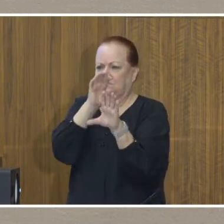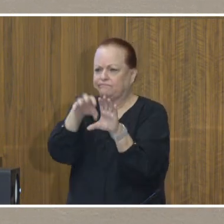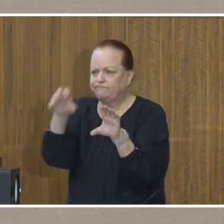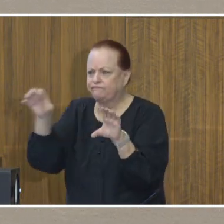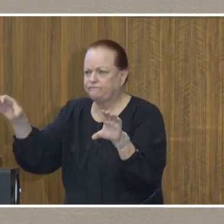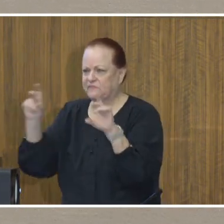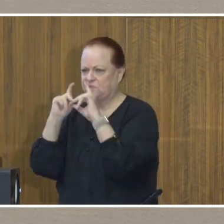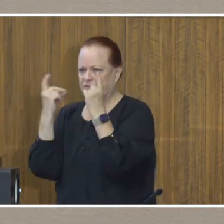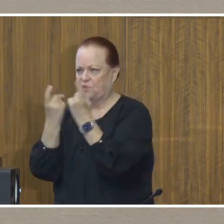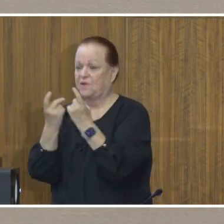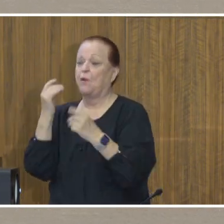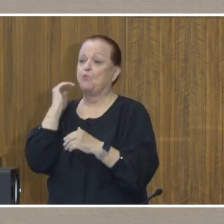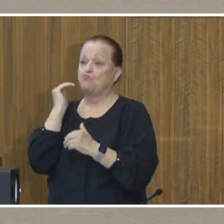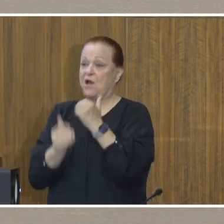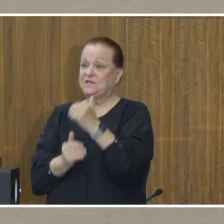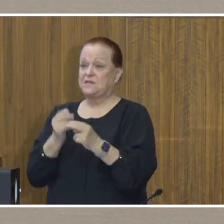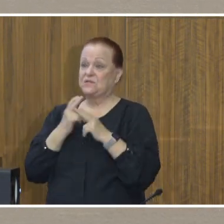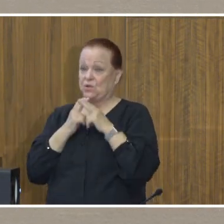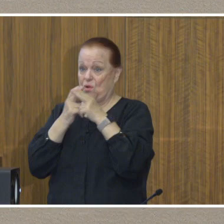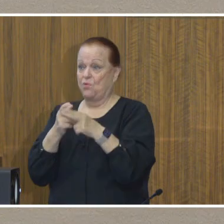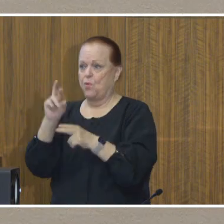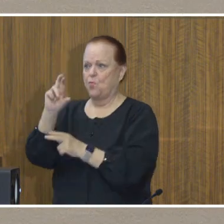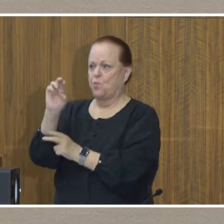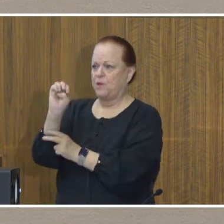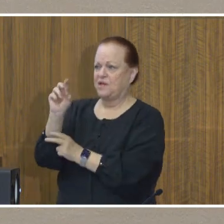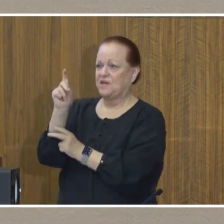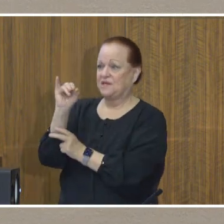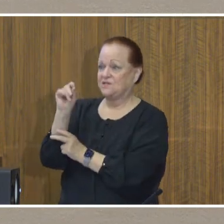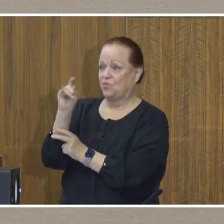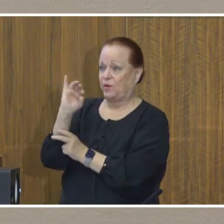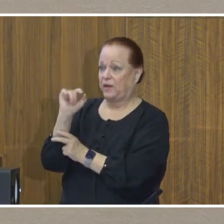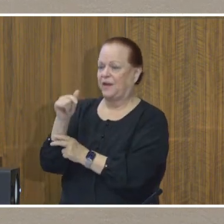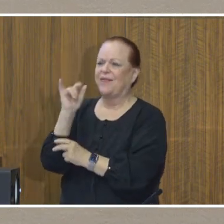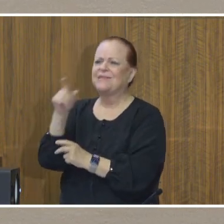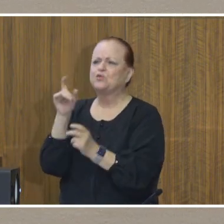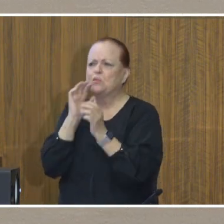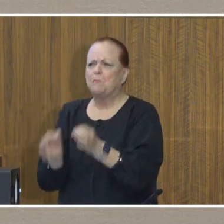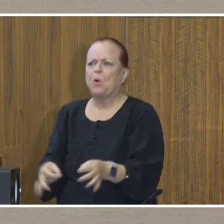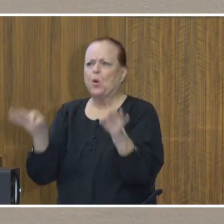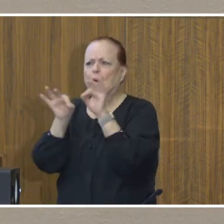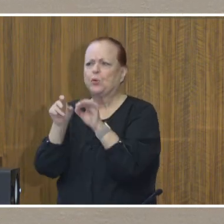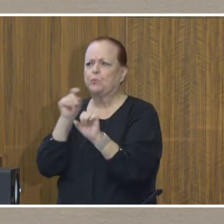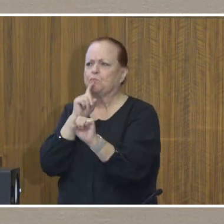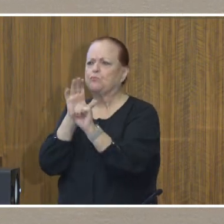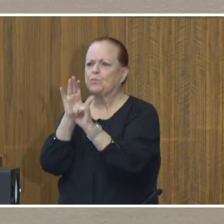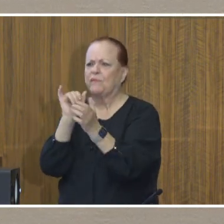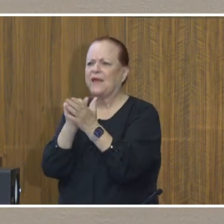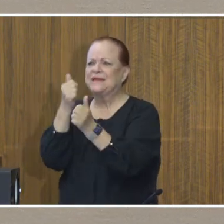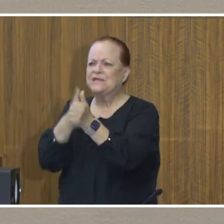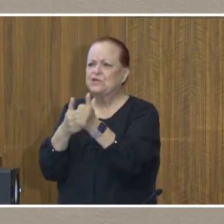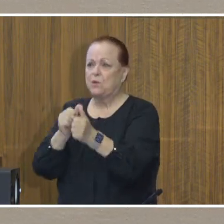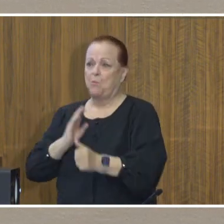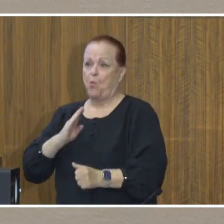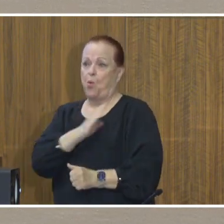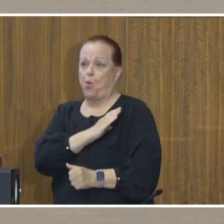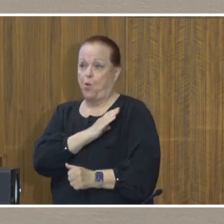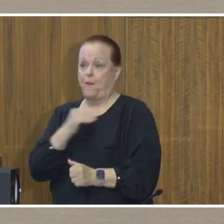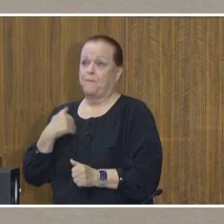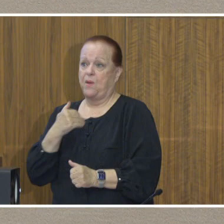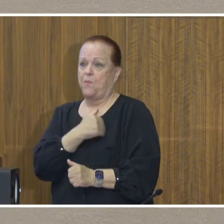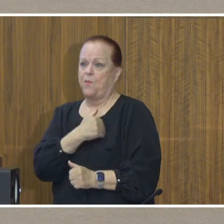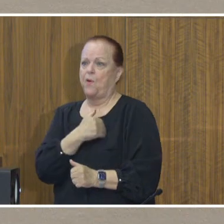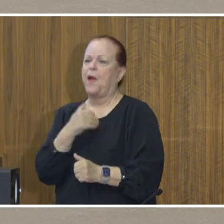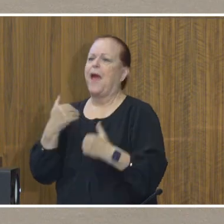that we're going through right now is called redistricting. It's important in ensuring that each board member represents about